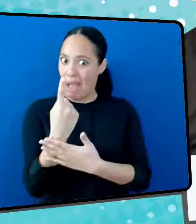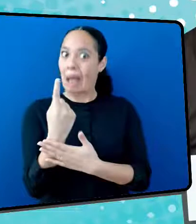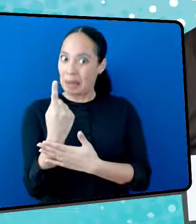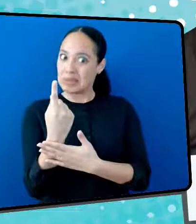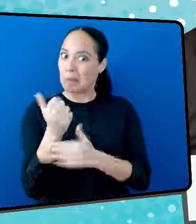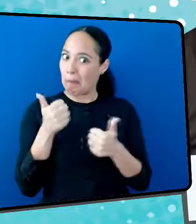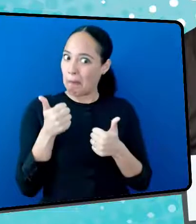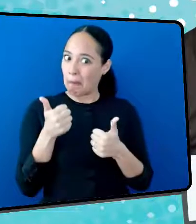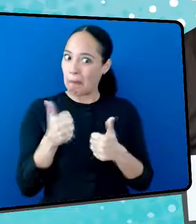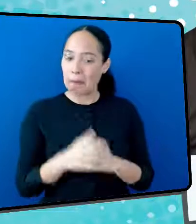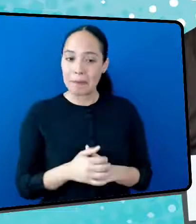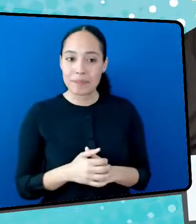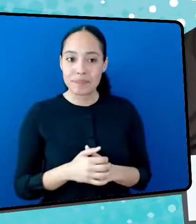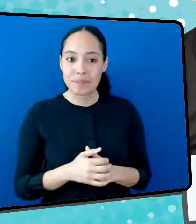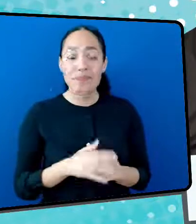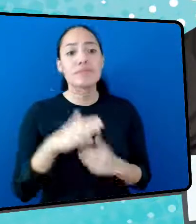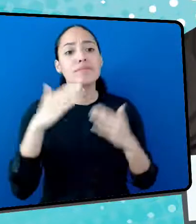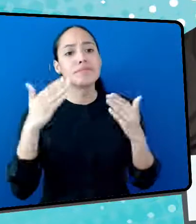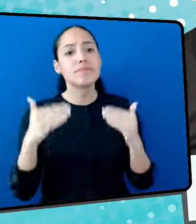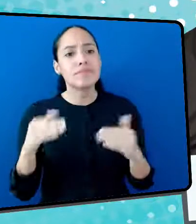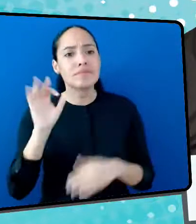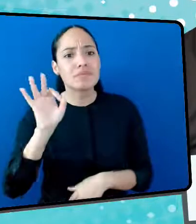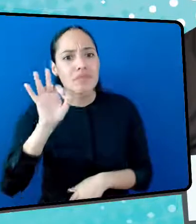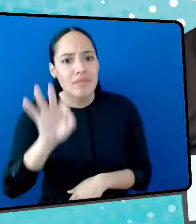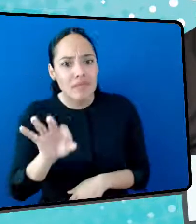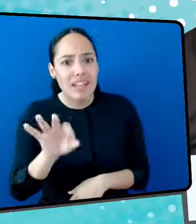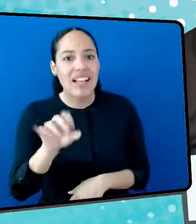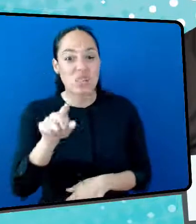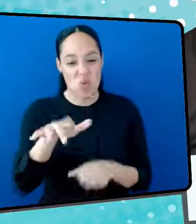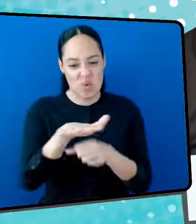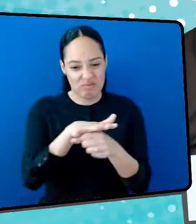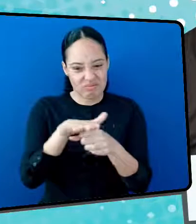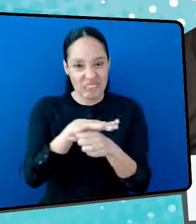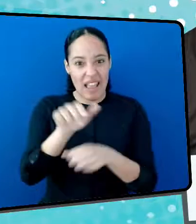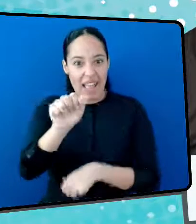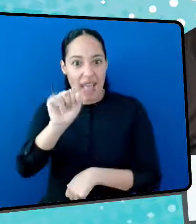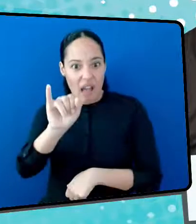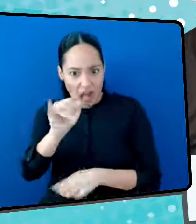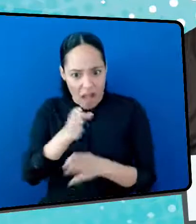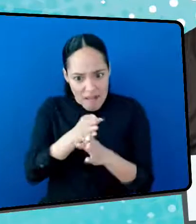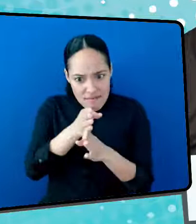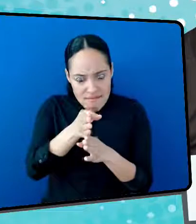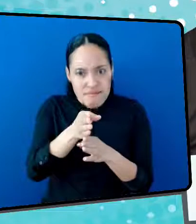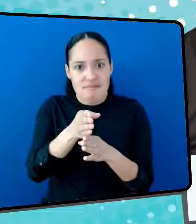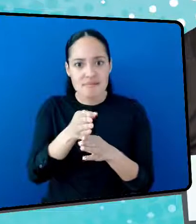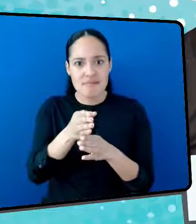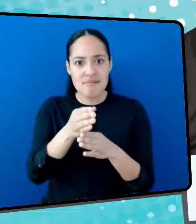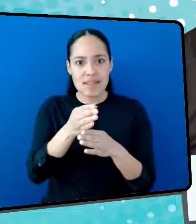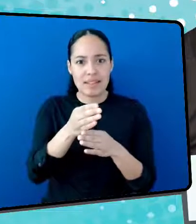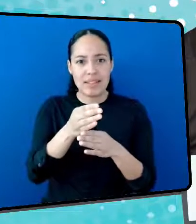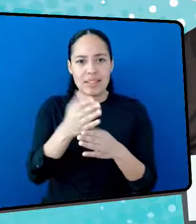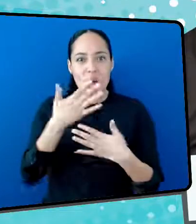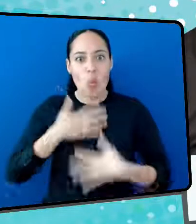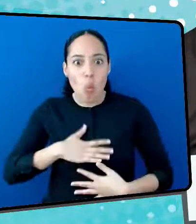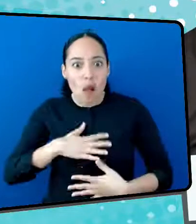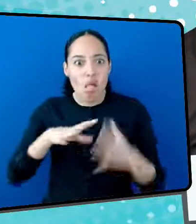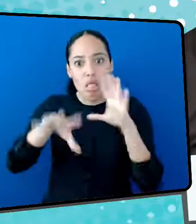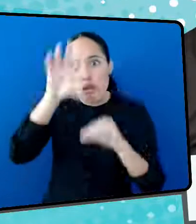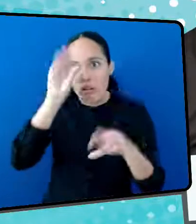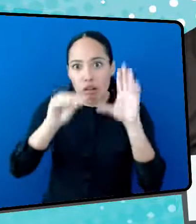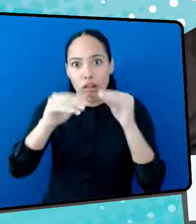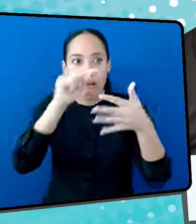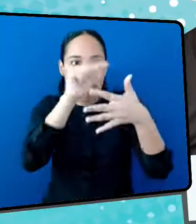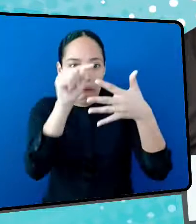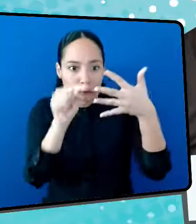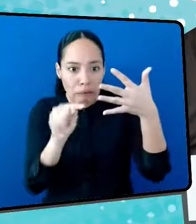AI is on your list to skill up on next? So we always have our laundry list, don't we, of things we want to learn. Is there anything you're keeping your